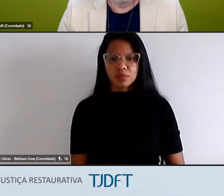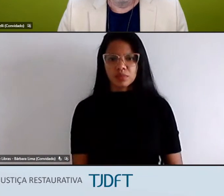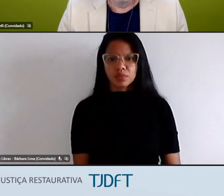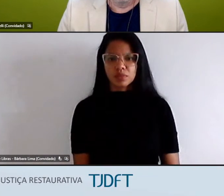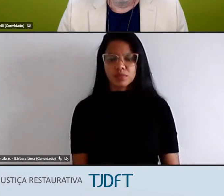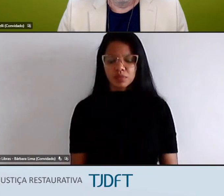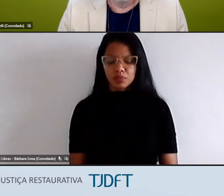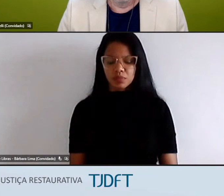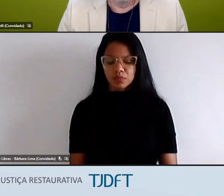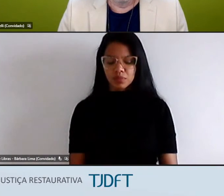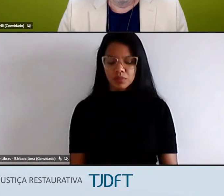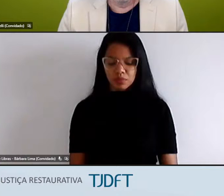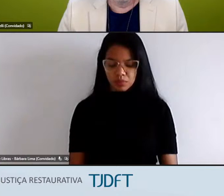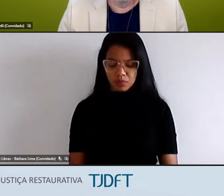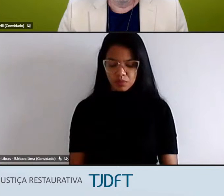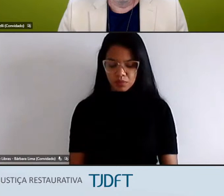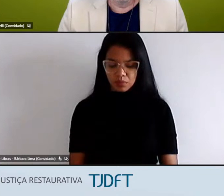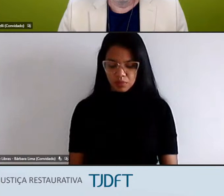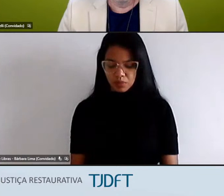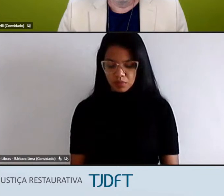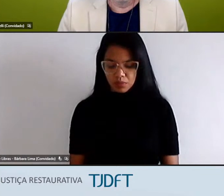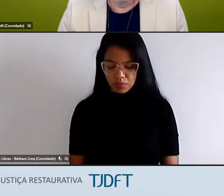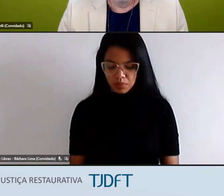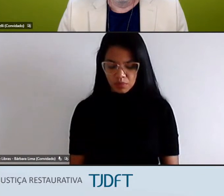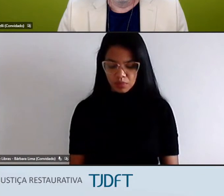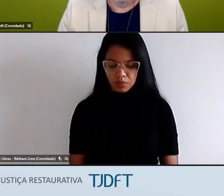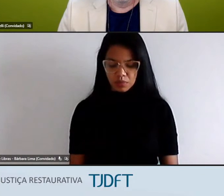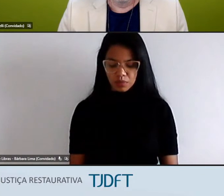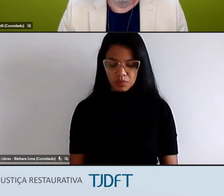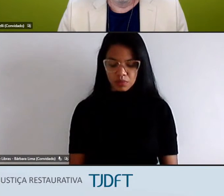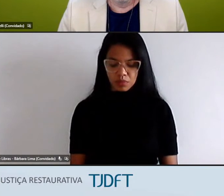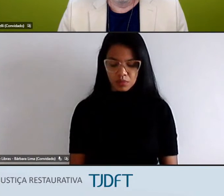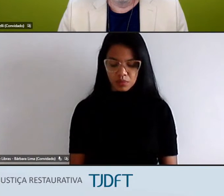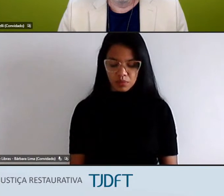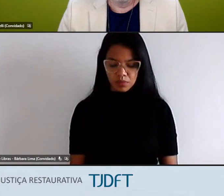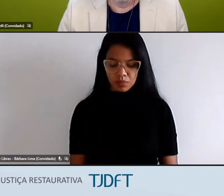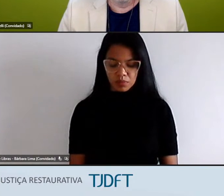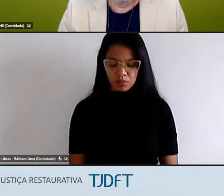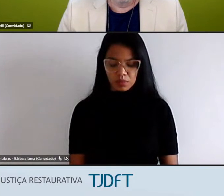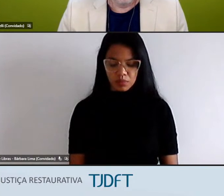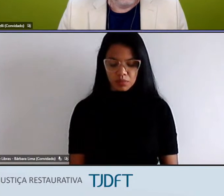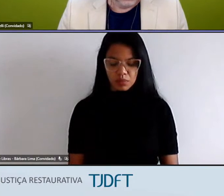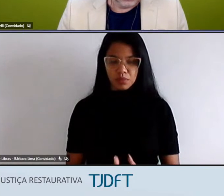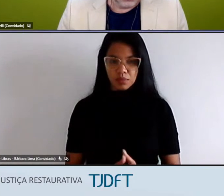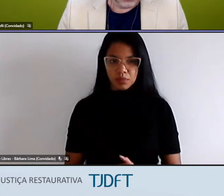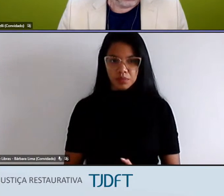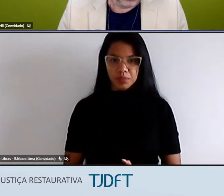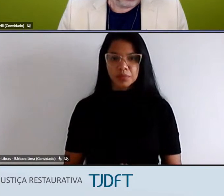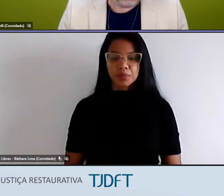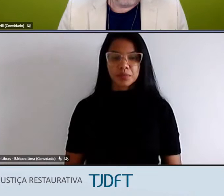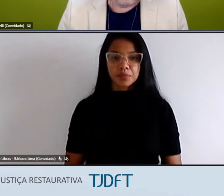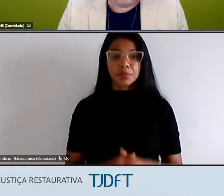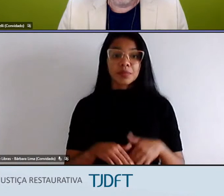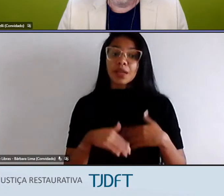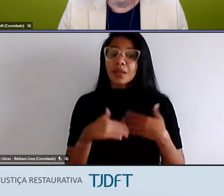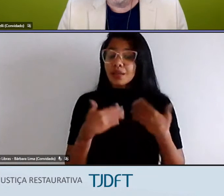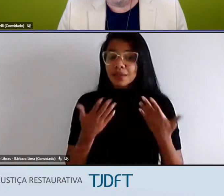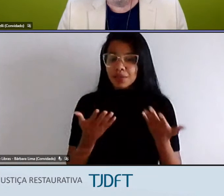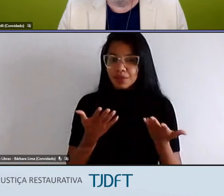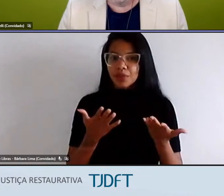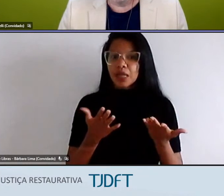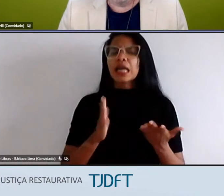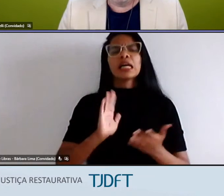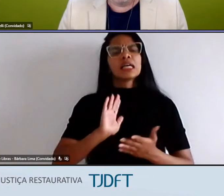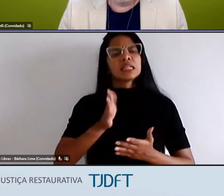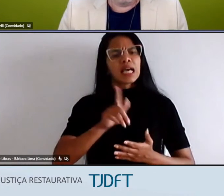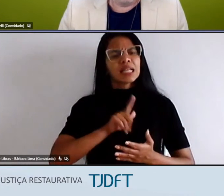Justice and traveling throughout the world to offer training or speak at conferences. E nesse momento, já faz algum tempo, eu